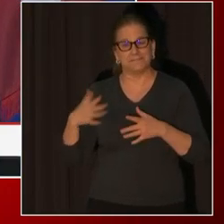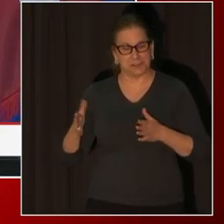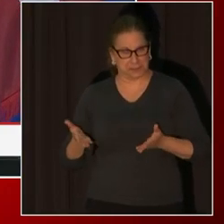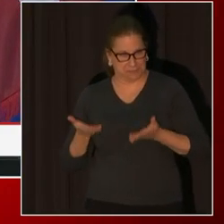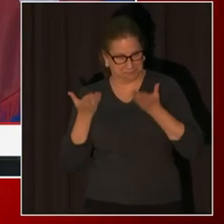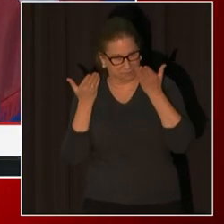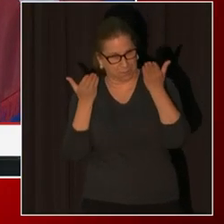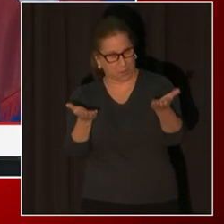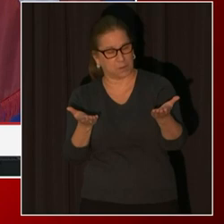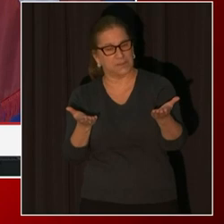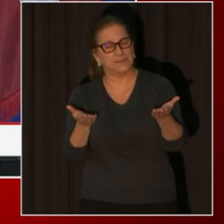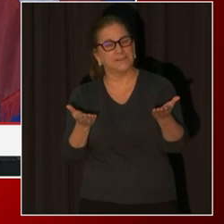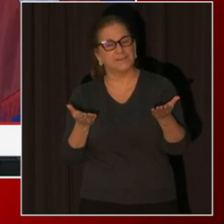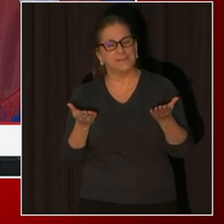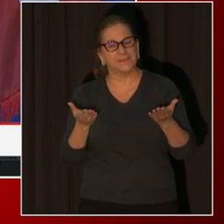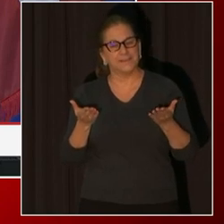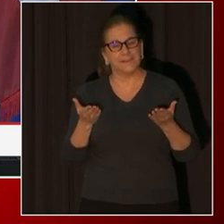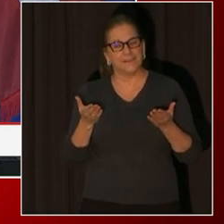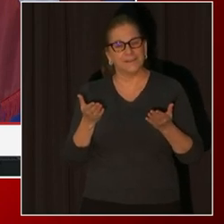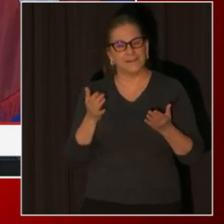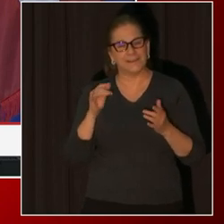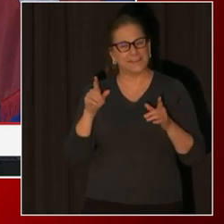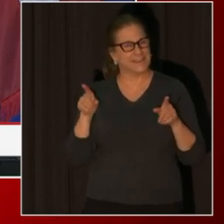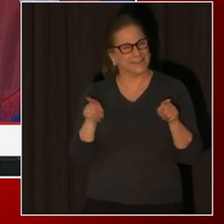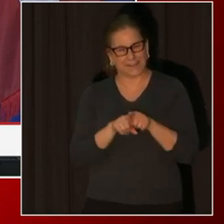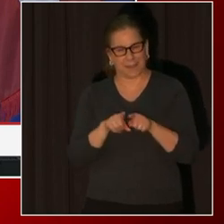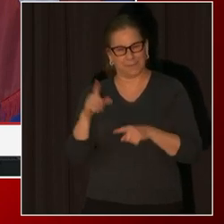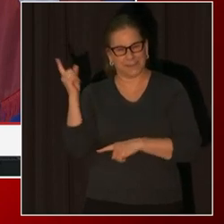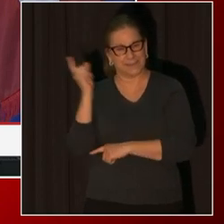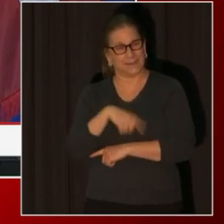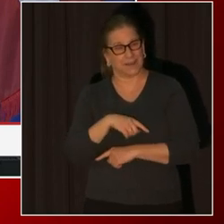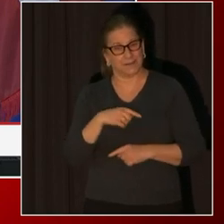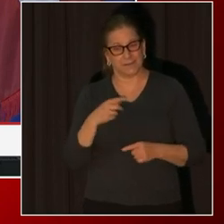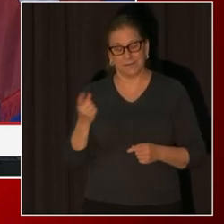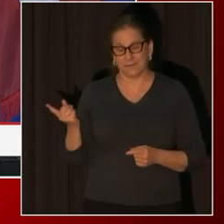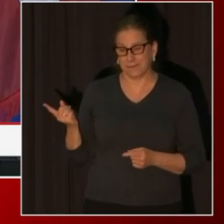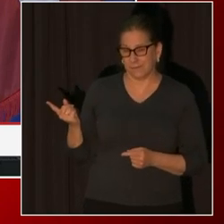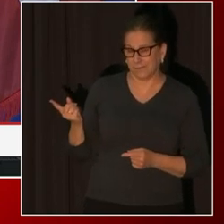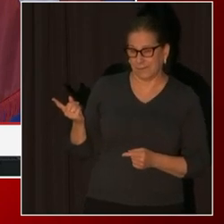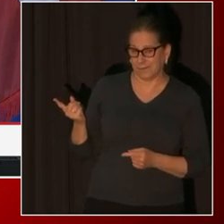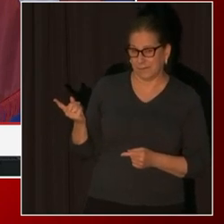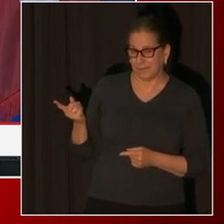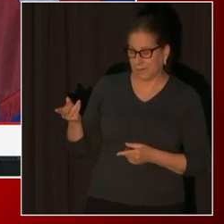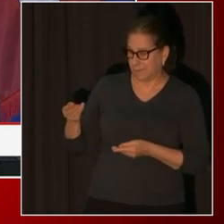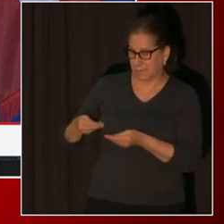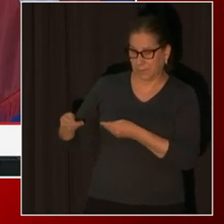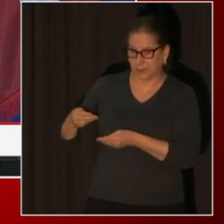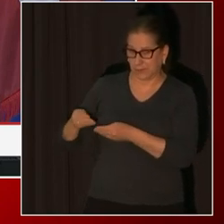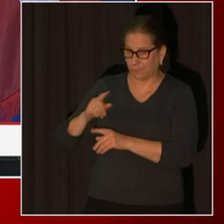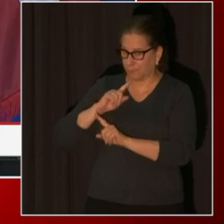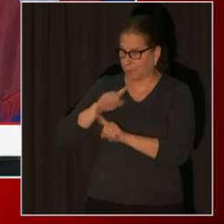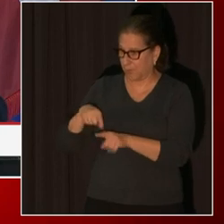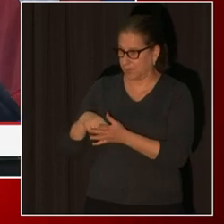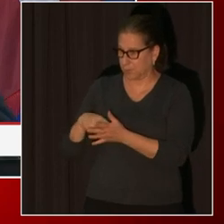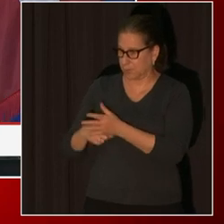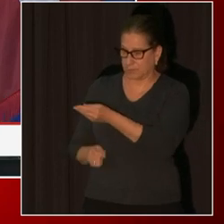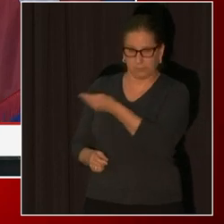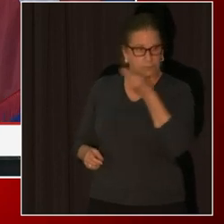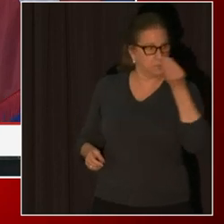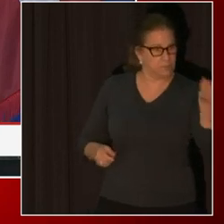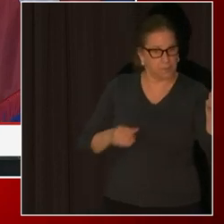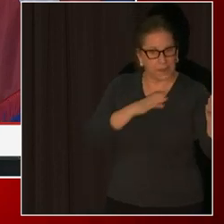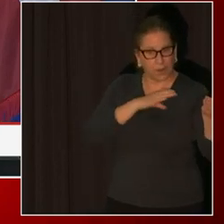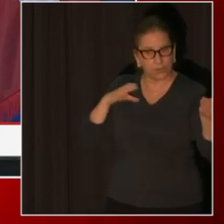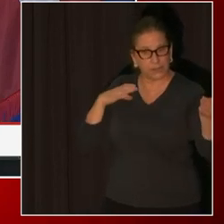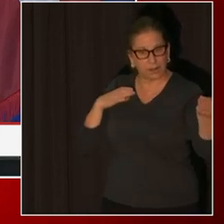that our budget was due to the council. And we've done it in the Mayor Council Breakfast. So this